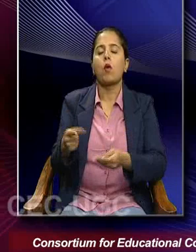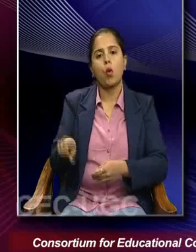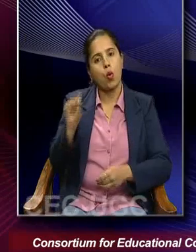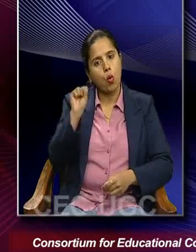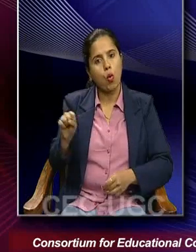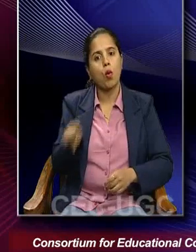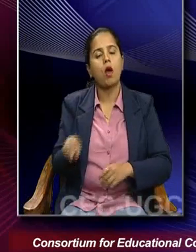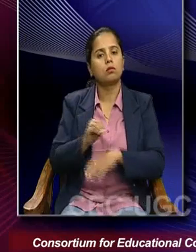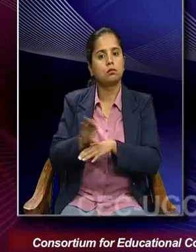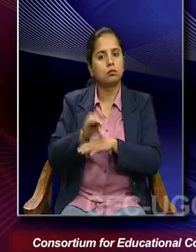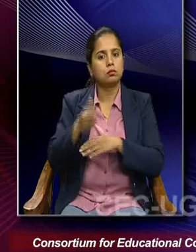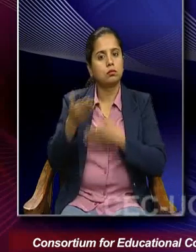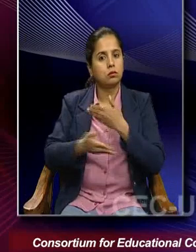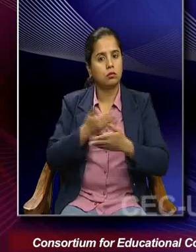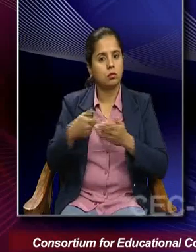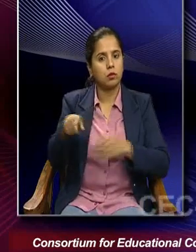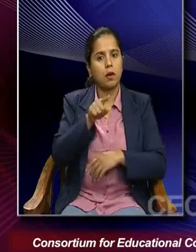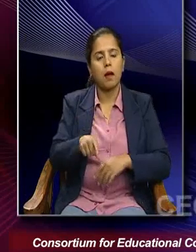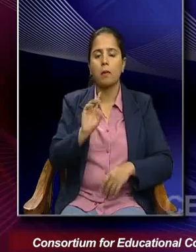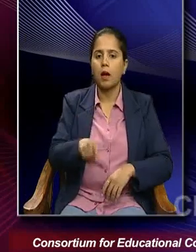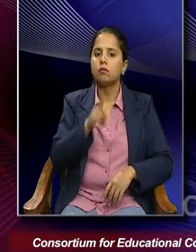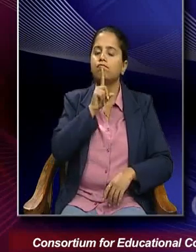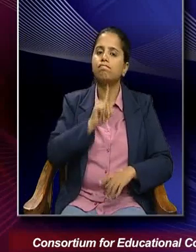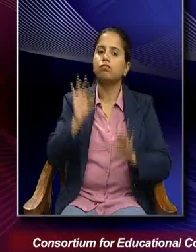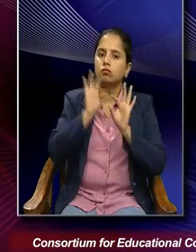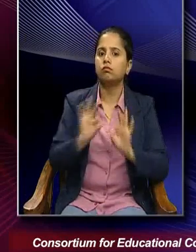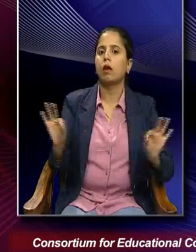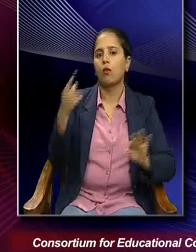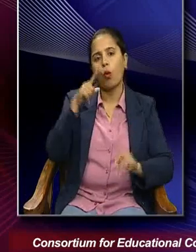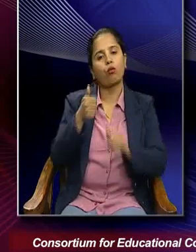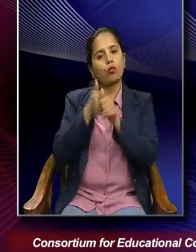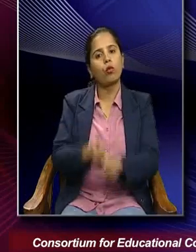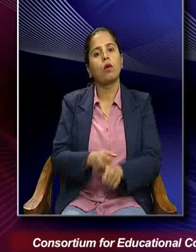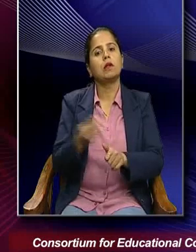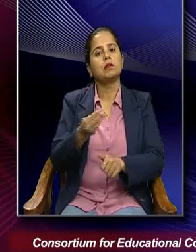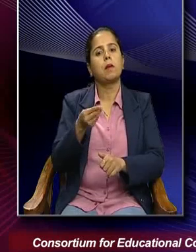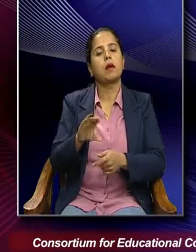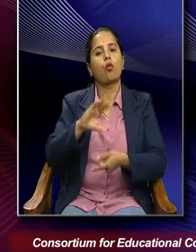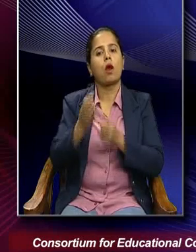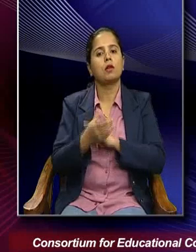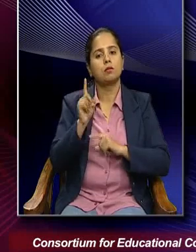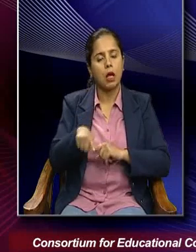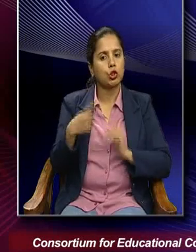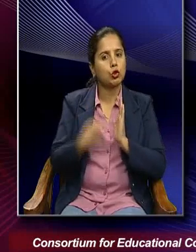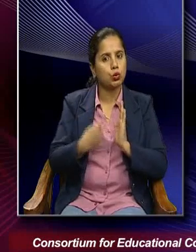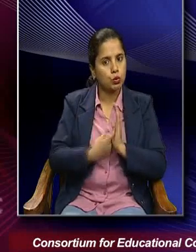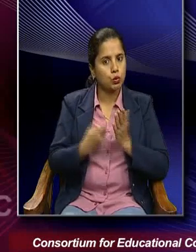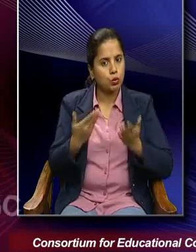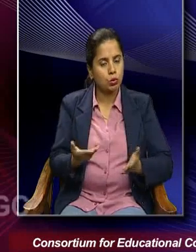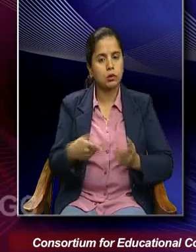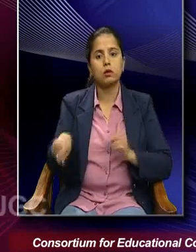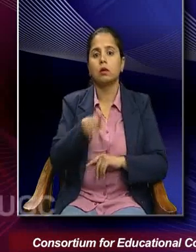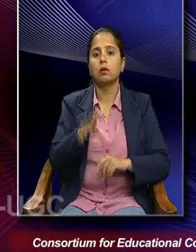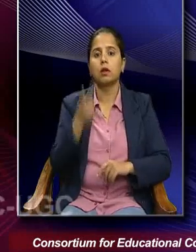the advice to be polite, to be following the certain cultured norms, and that will